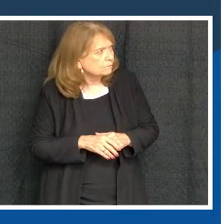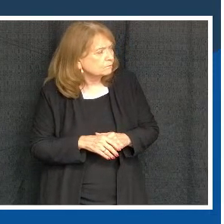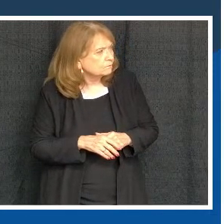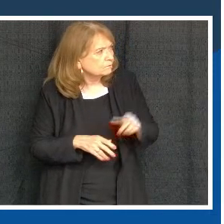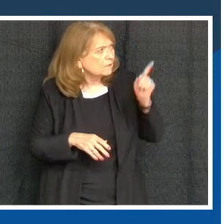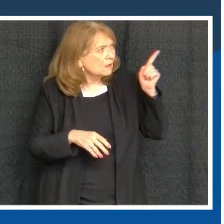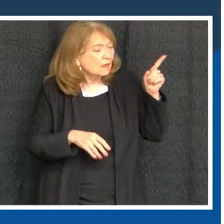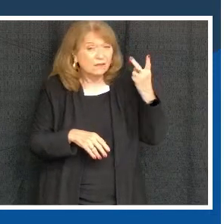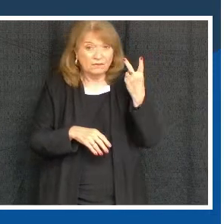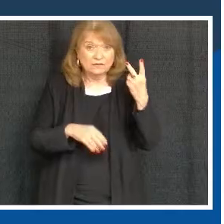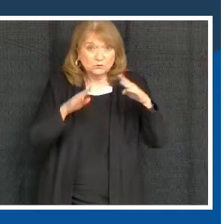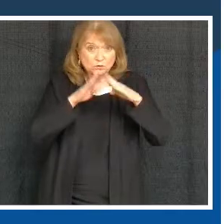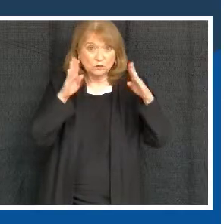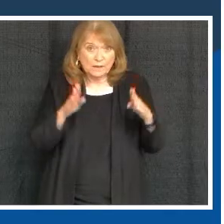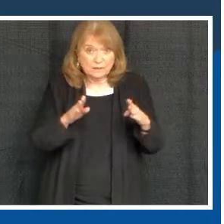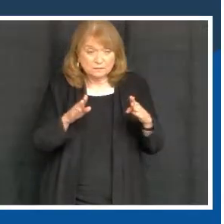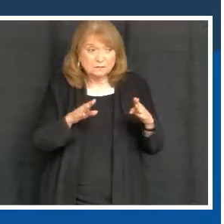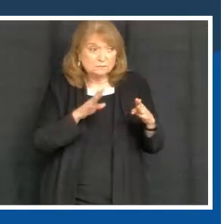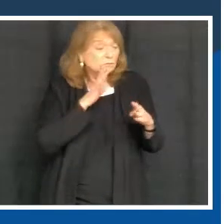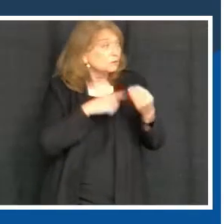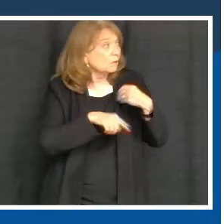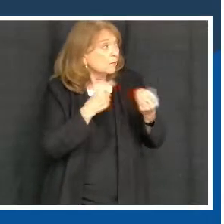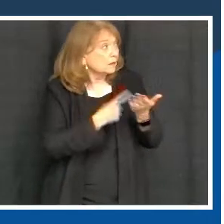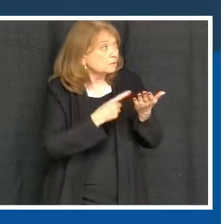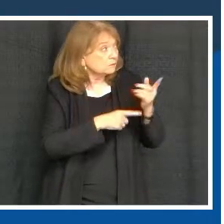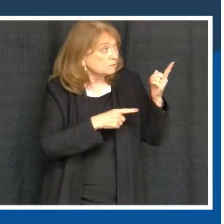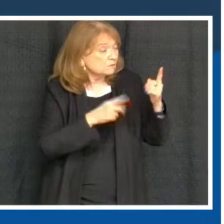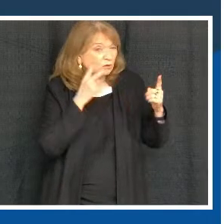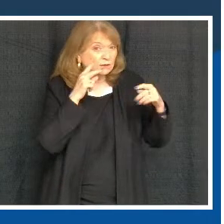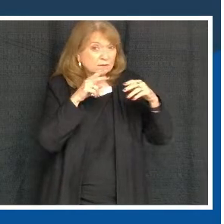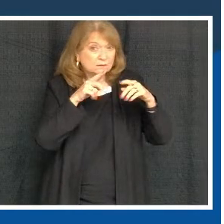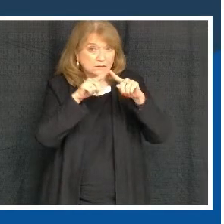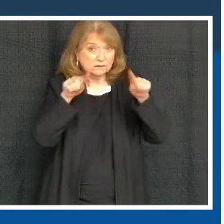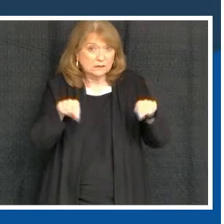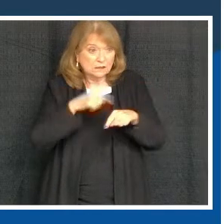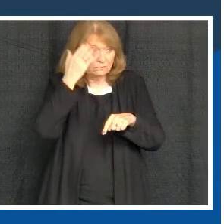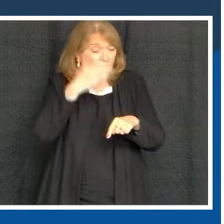It's these two houses in question with the sign in front of them.